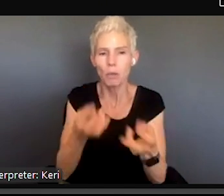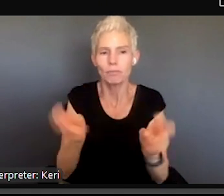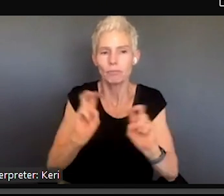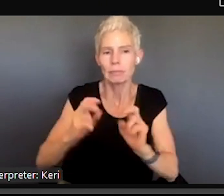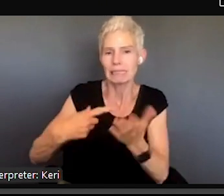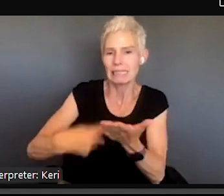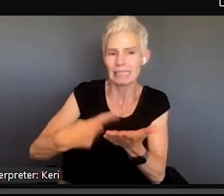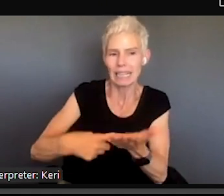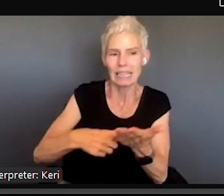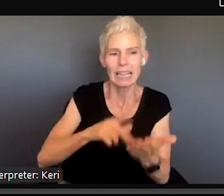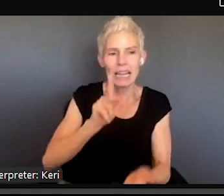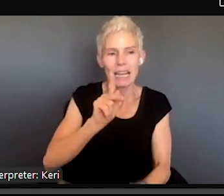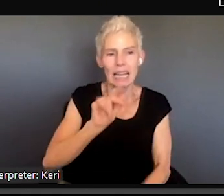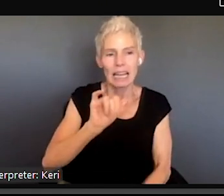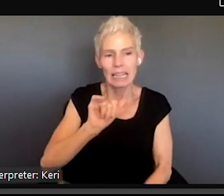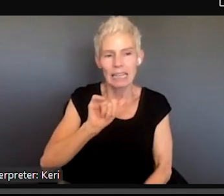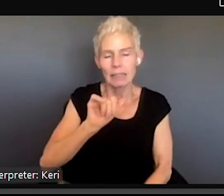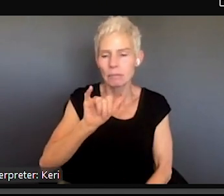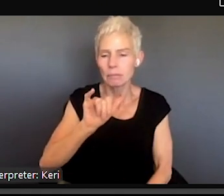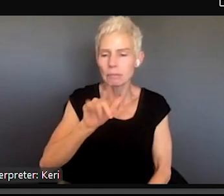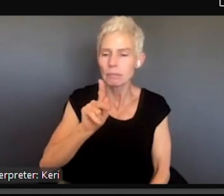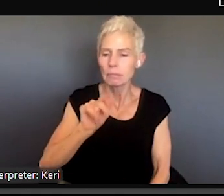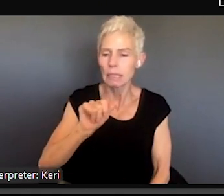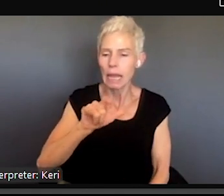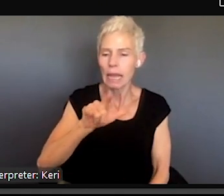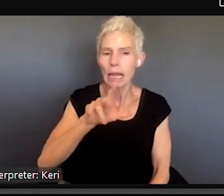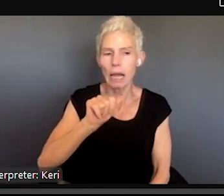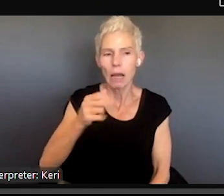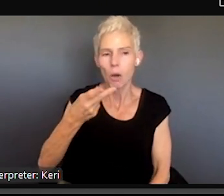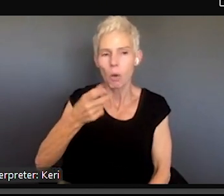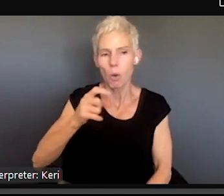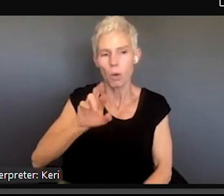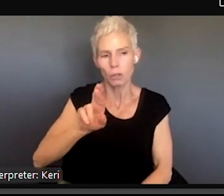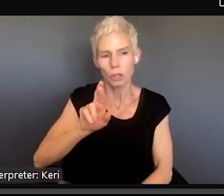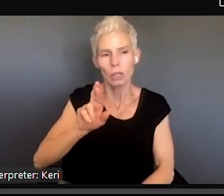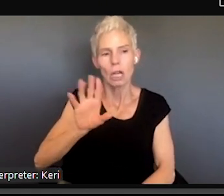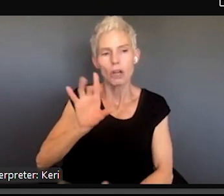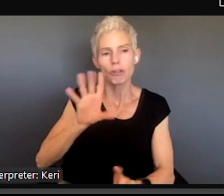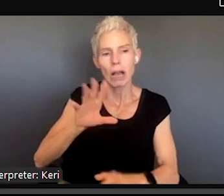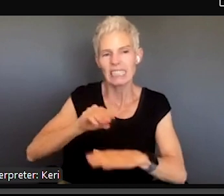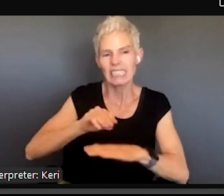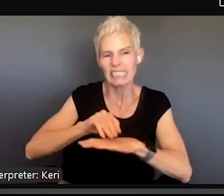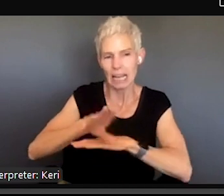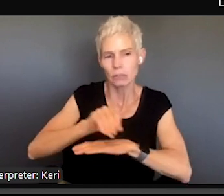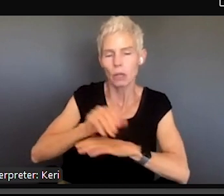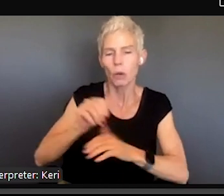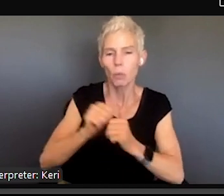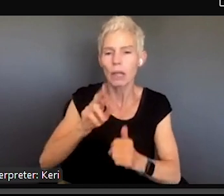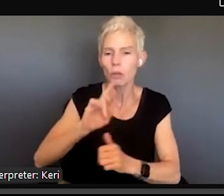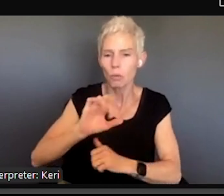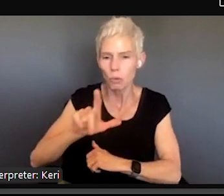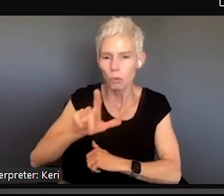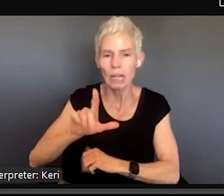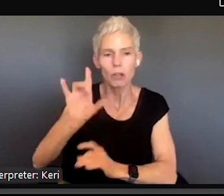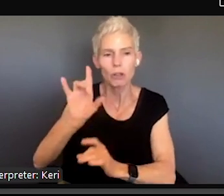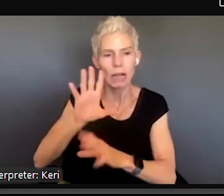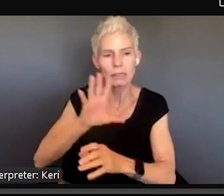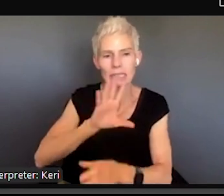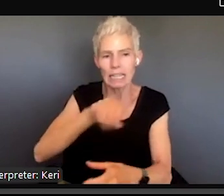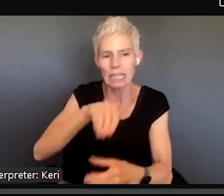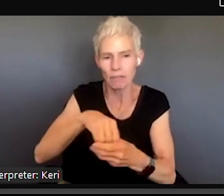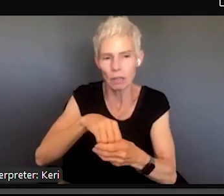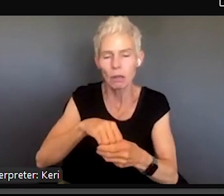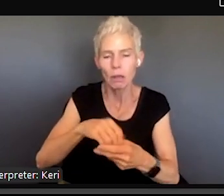We have Kayla Holder, who's a crisis counselor with Real Crisis Intervention, and we also have Noah